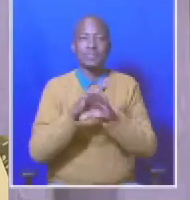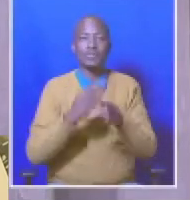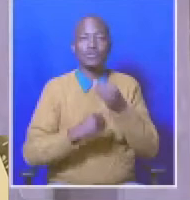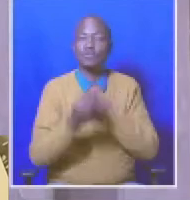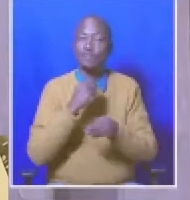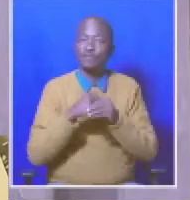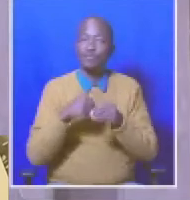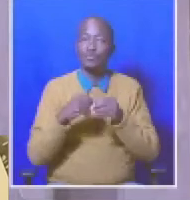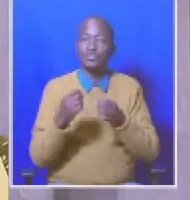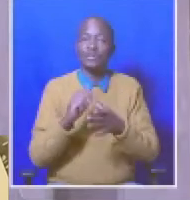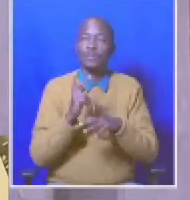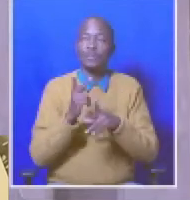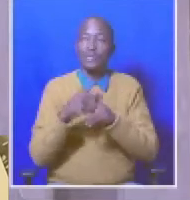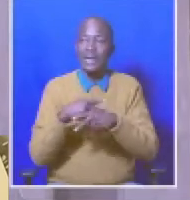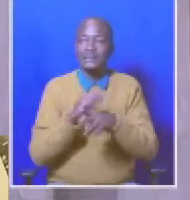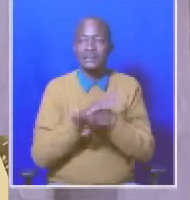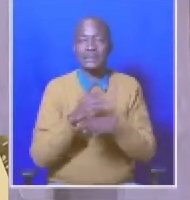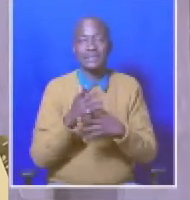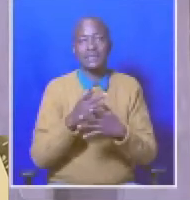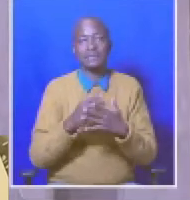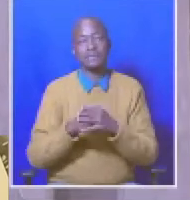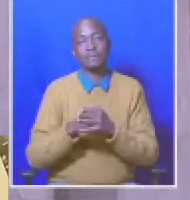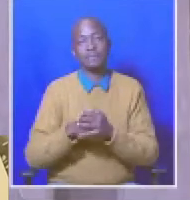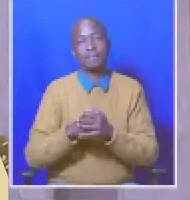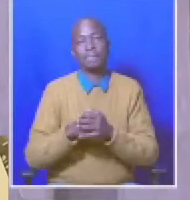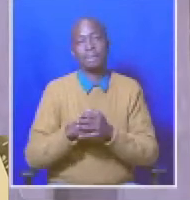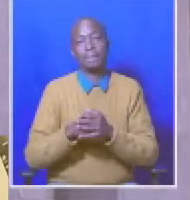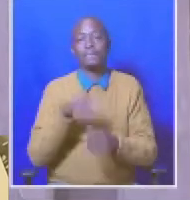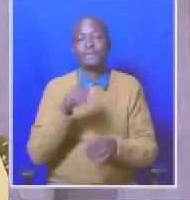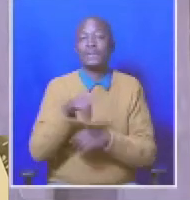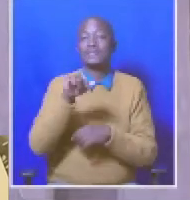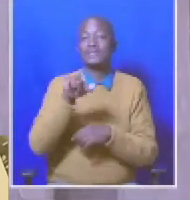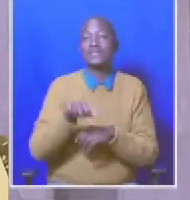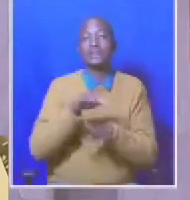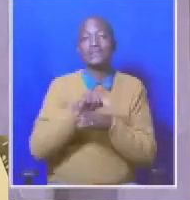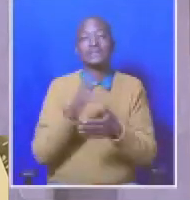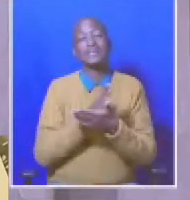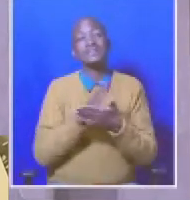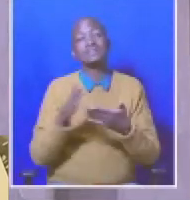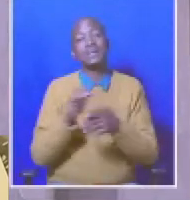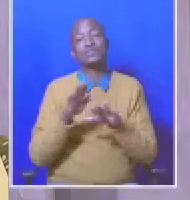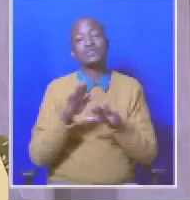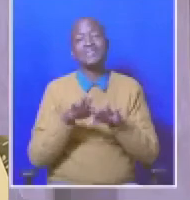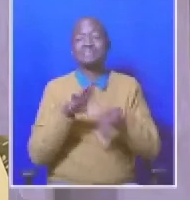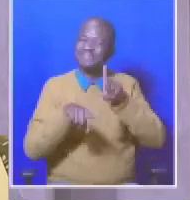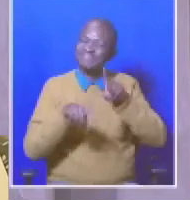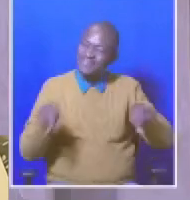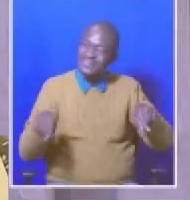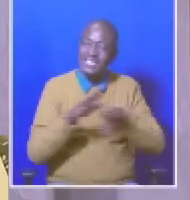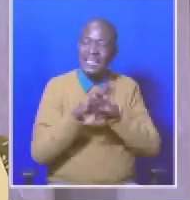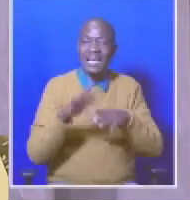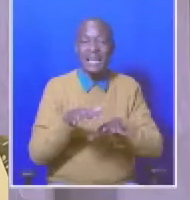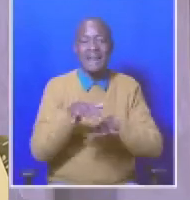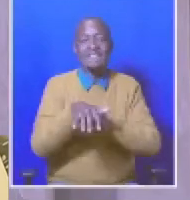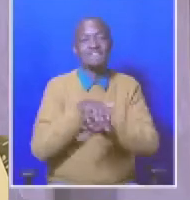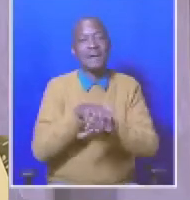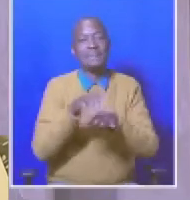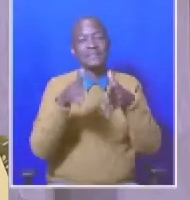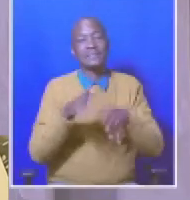and market access. Honorable Chairperson, as part of the comprehensive farmer support,